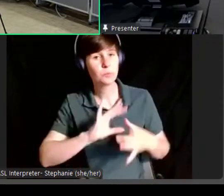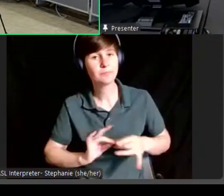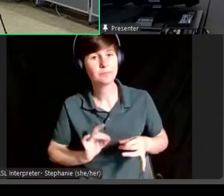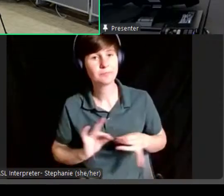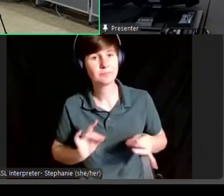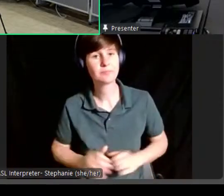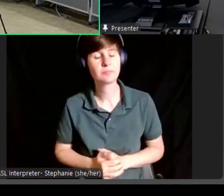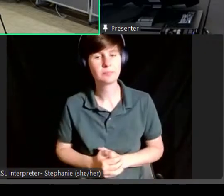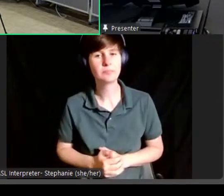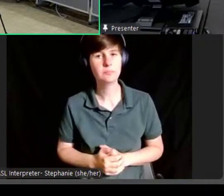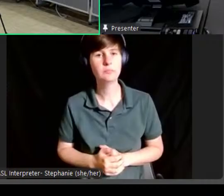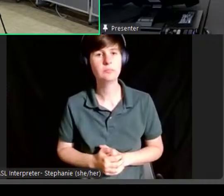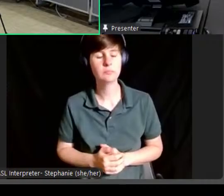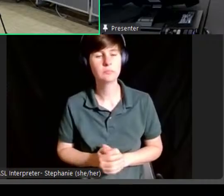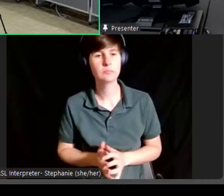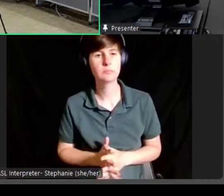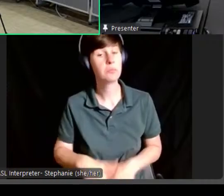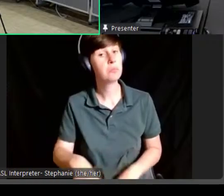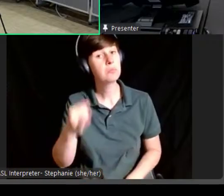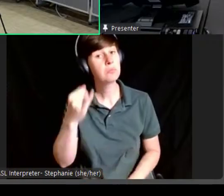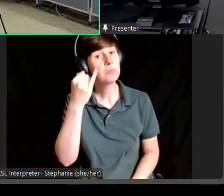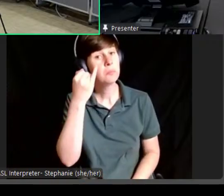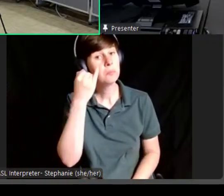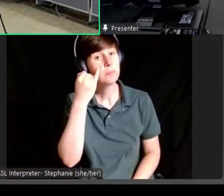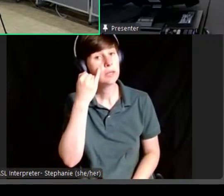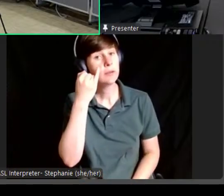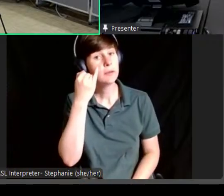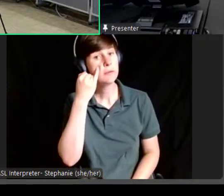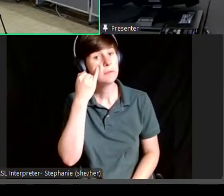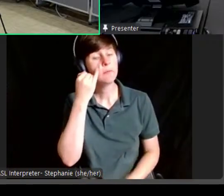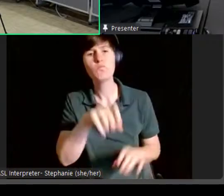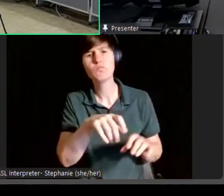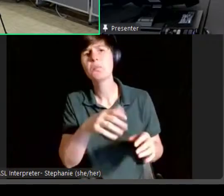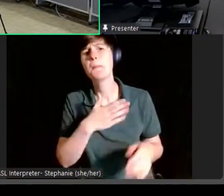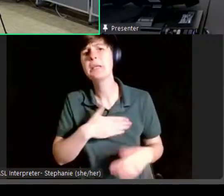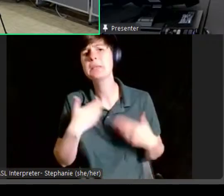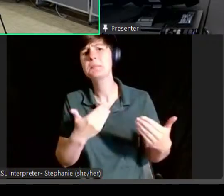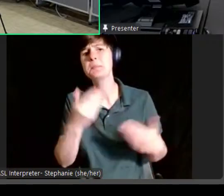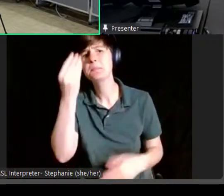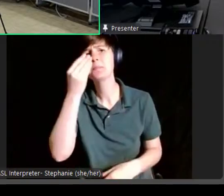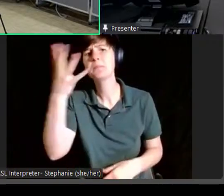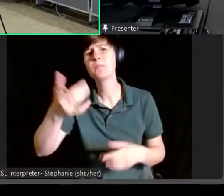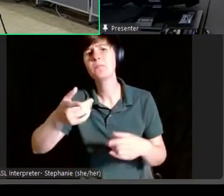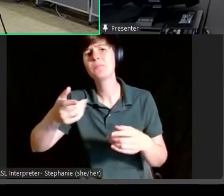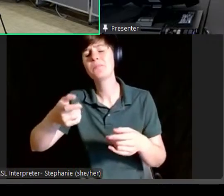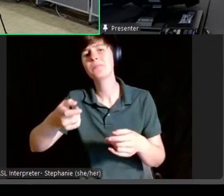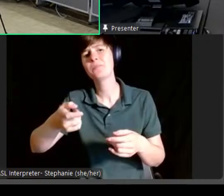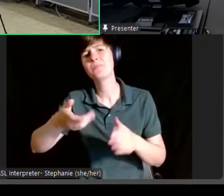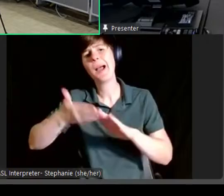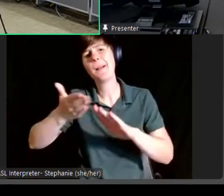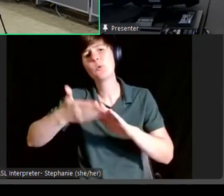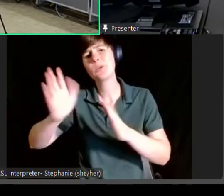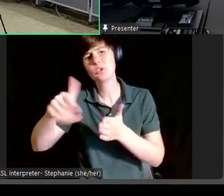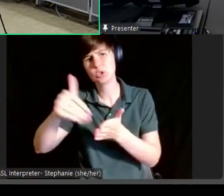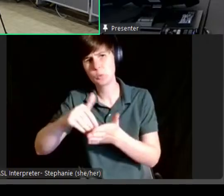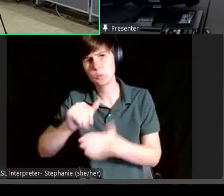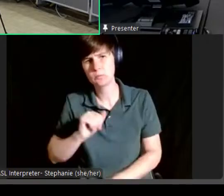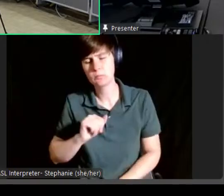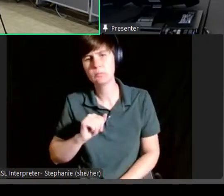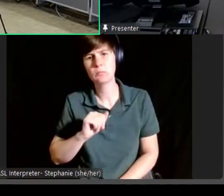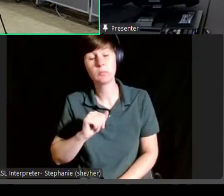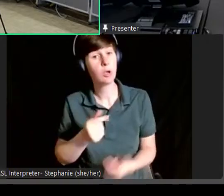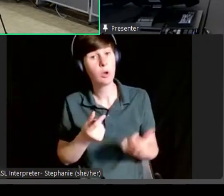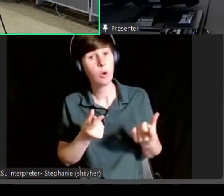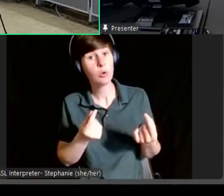I think if you can communicate it to operations, I would say at this point, worth communicating it